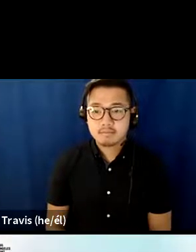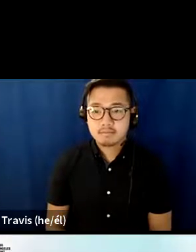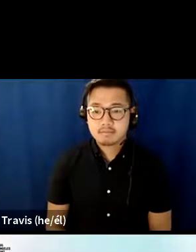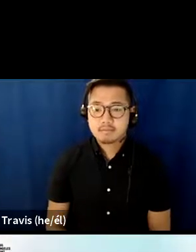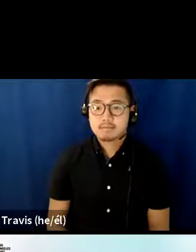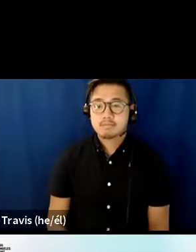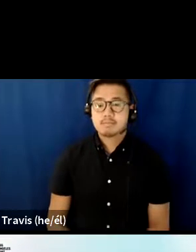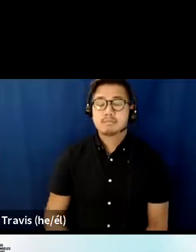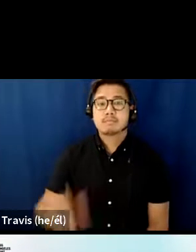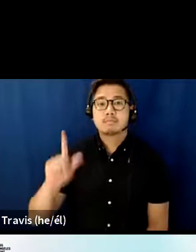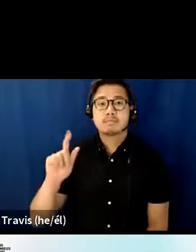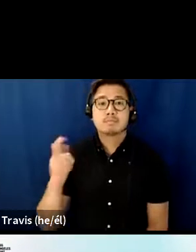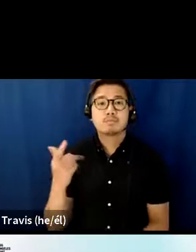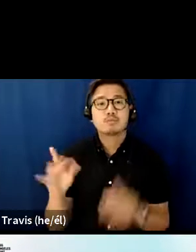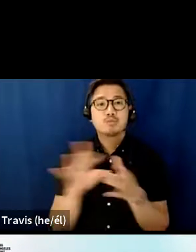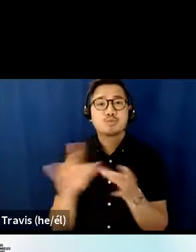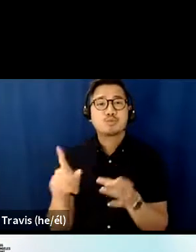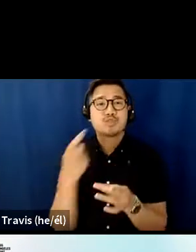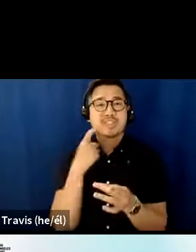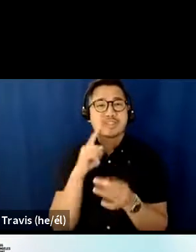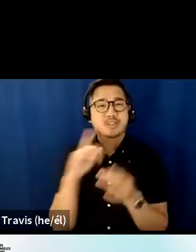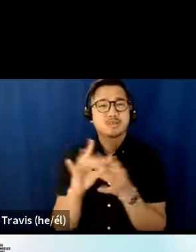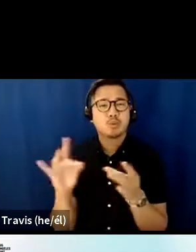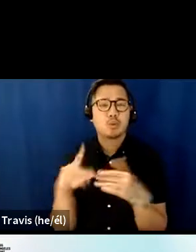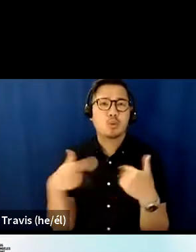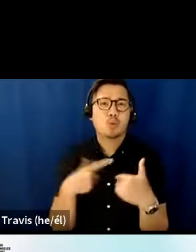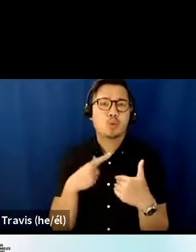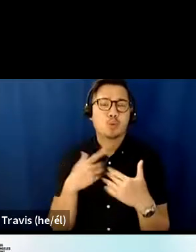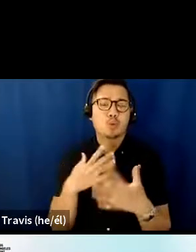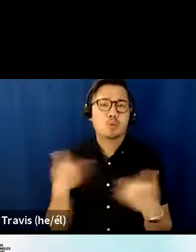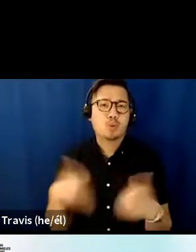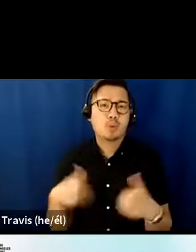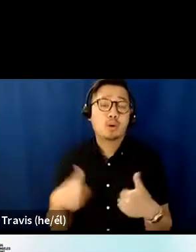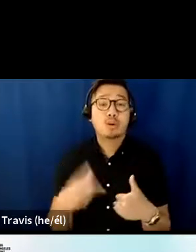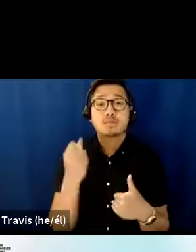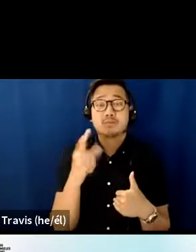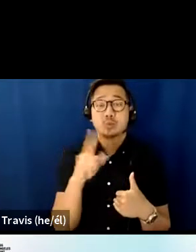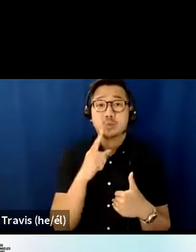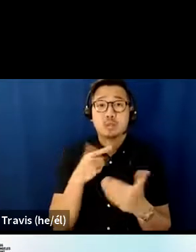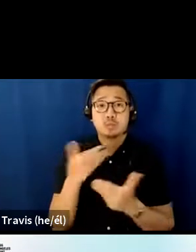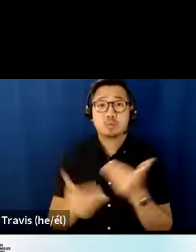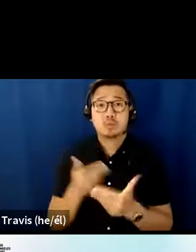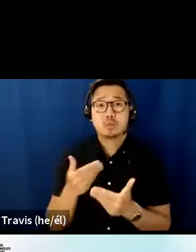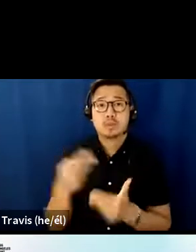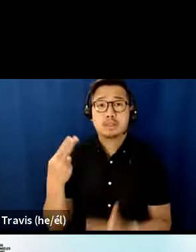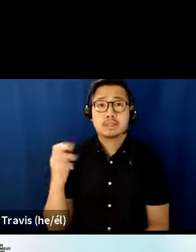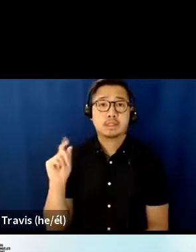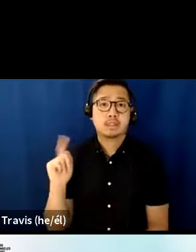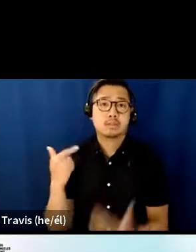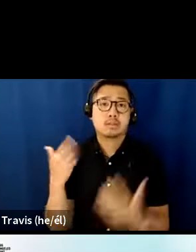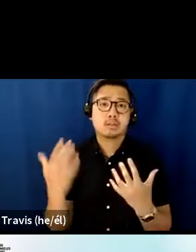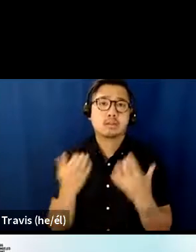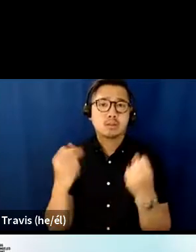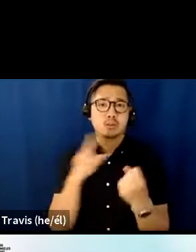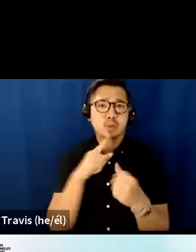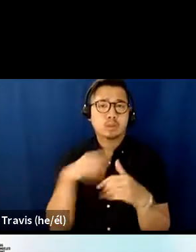what I see in healing is that healing is accessible, healing is fat friendly,